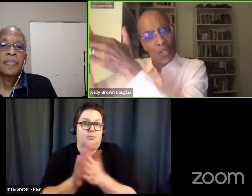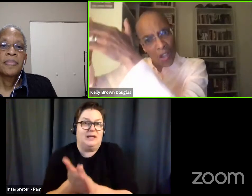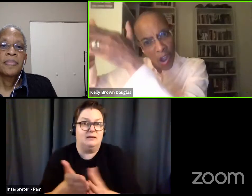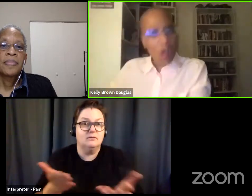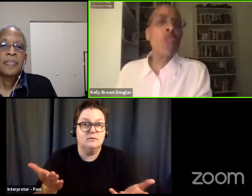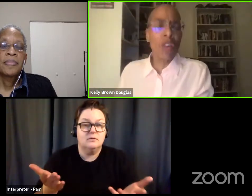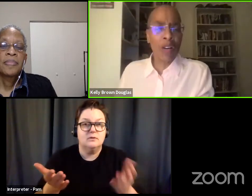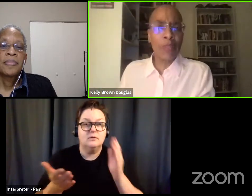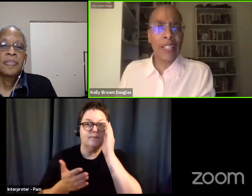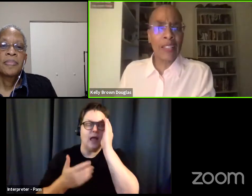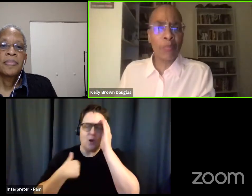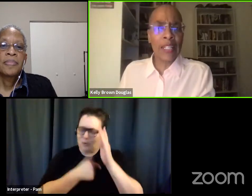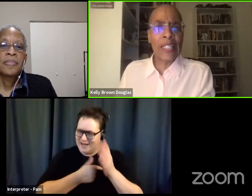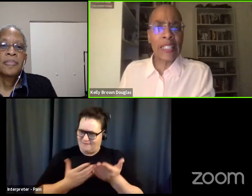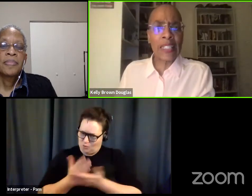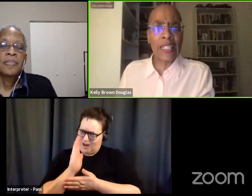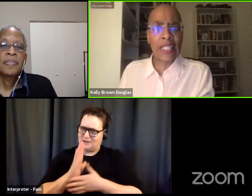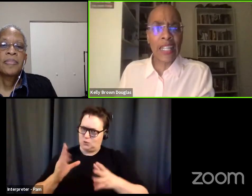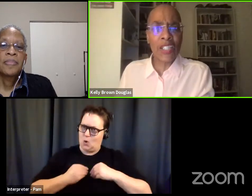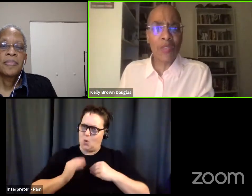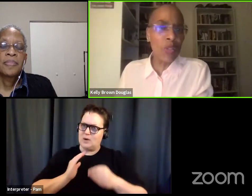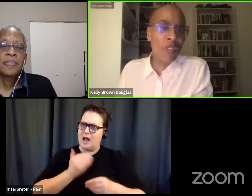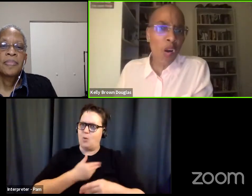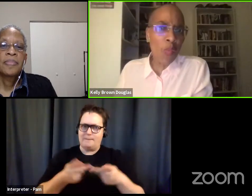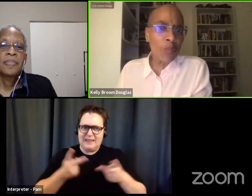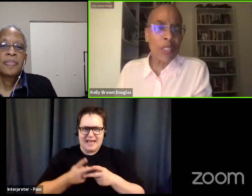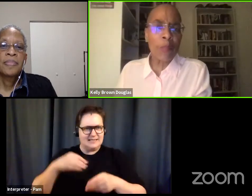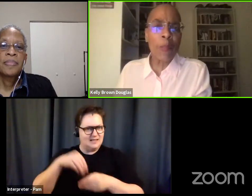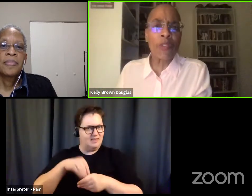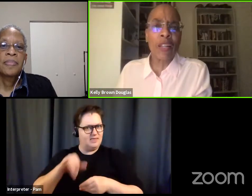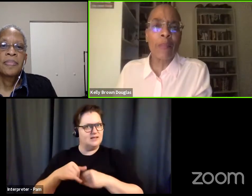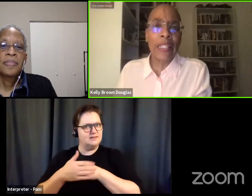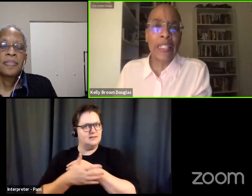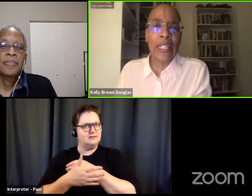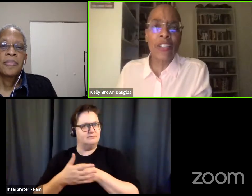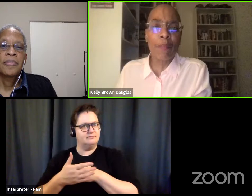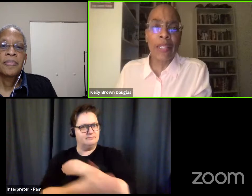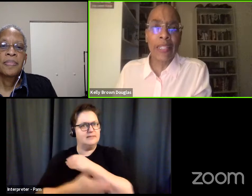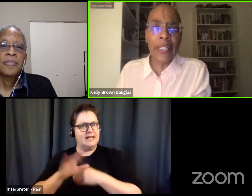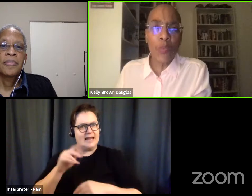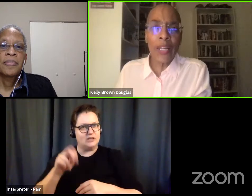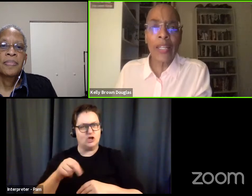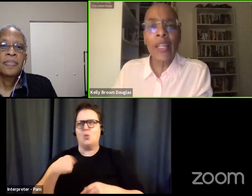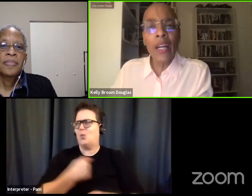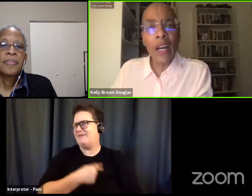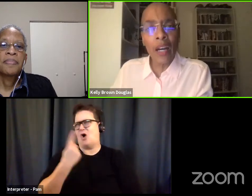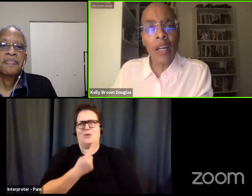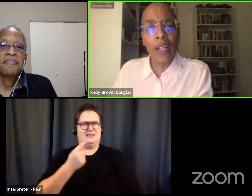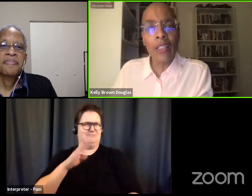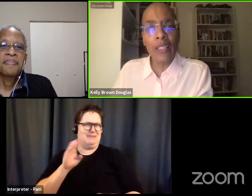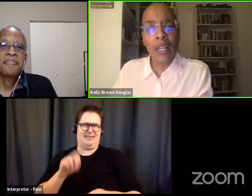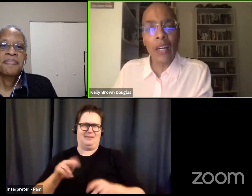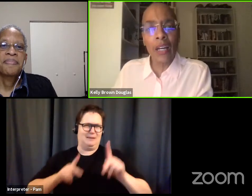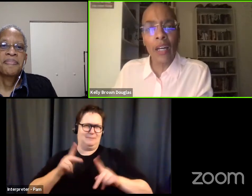To own our place in this nation. We've always been the people trying to make the nation better anyway,